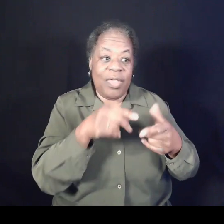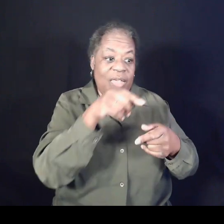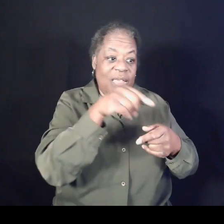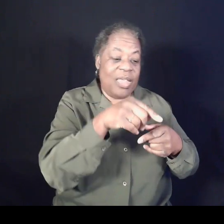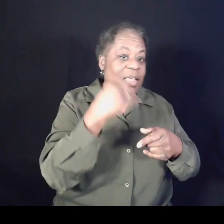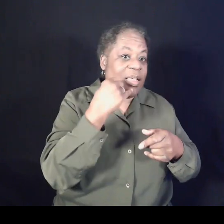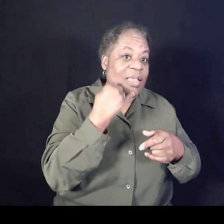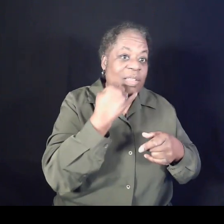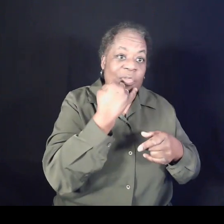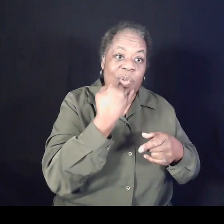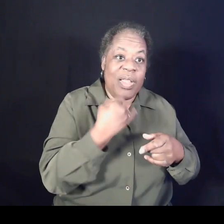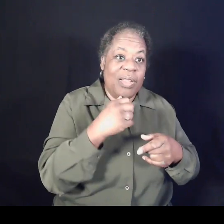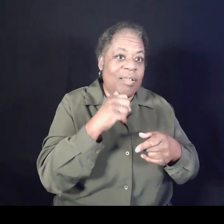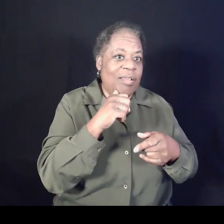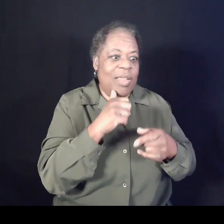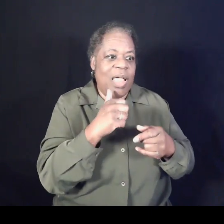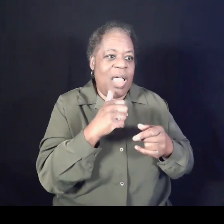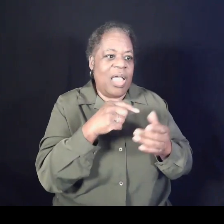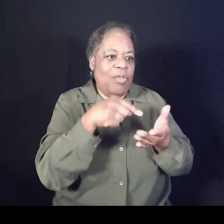favor from Christians.